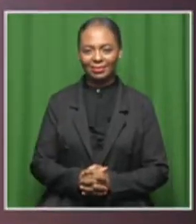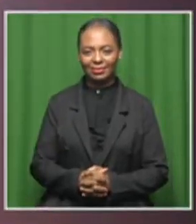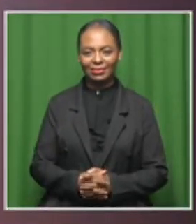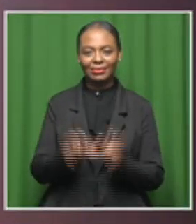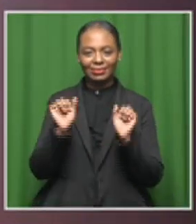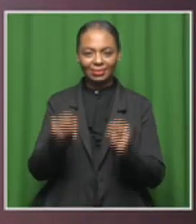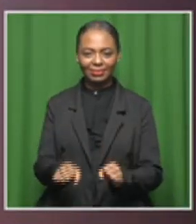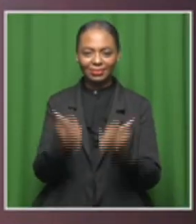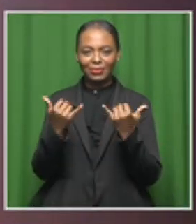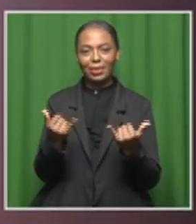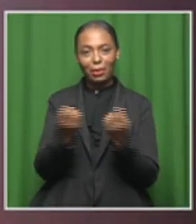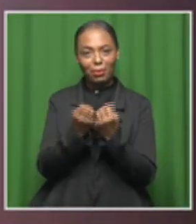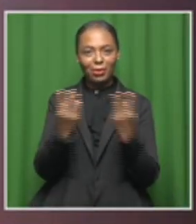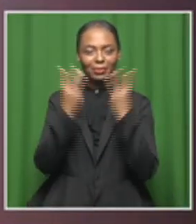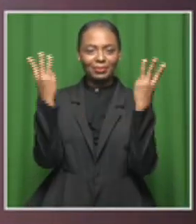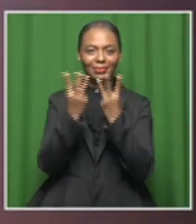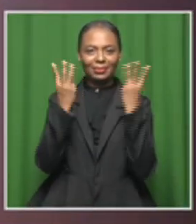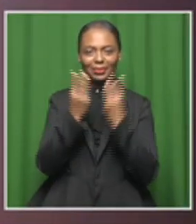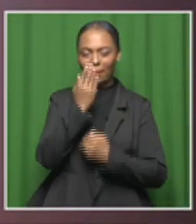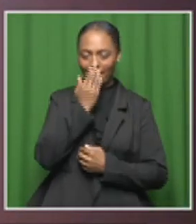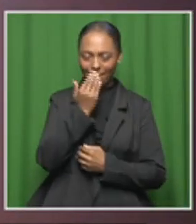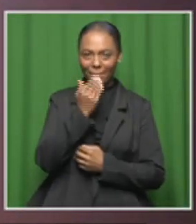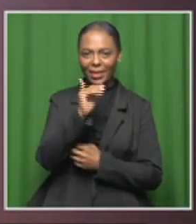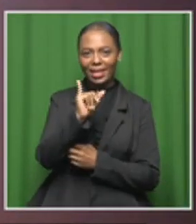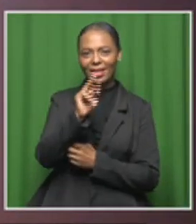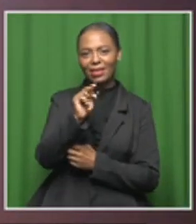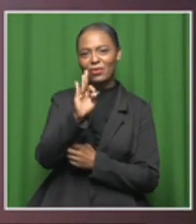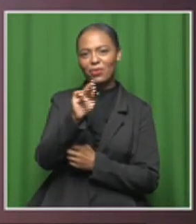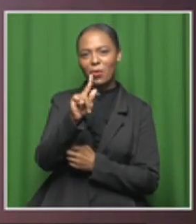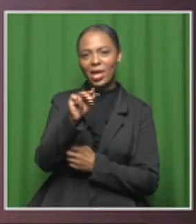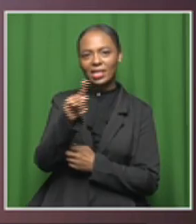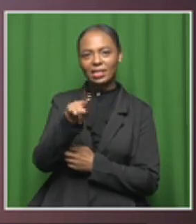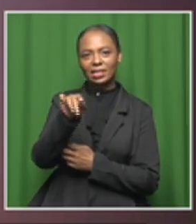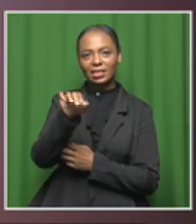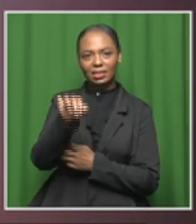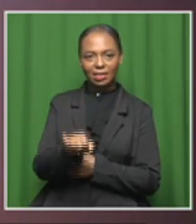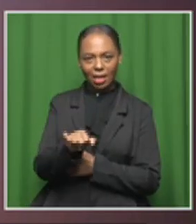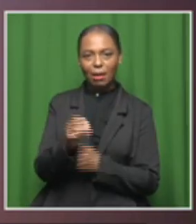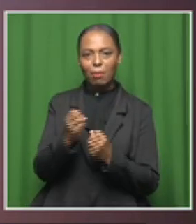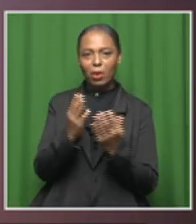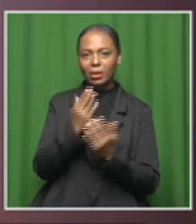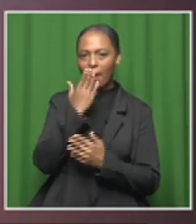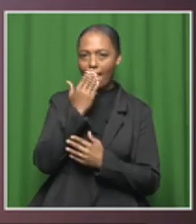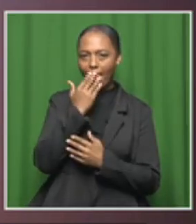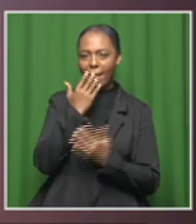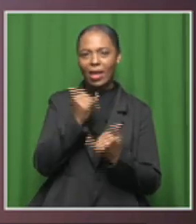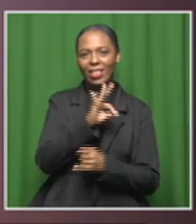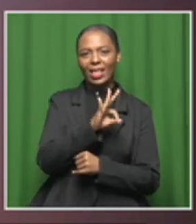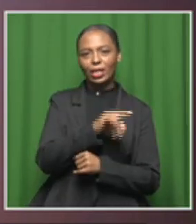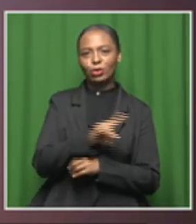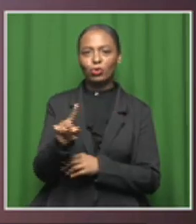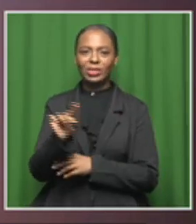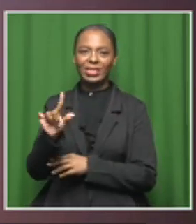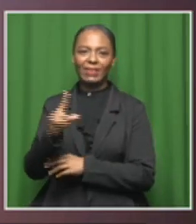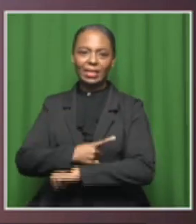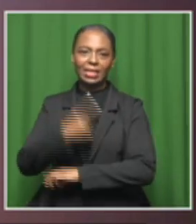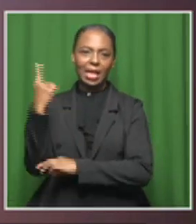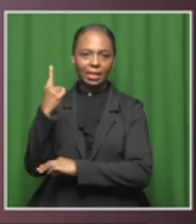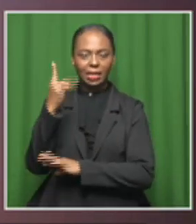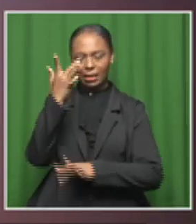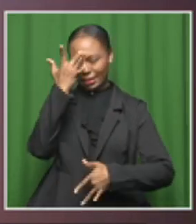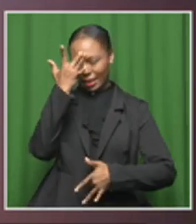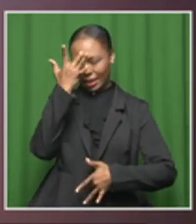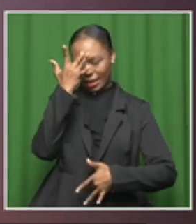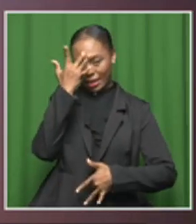Now, the majority of people with influenza will present with mild illness, usually resolving within 3 to 7 days. However,